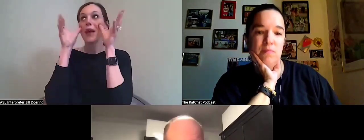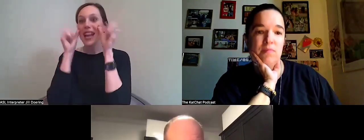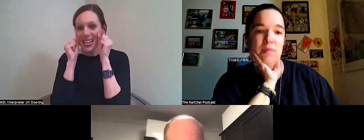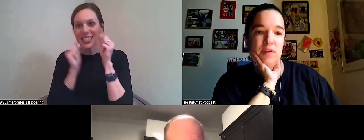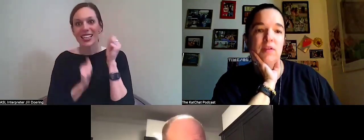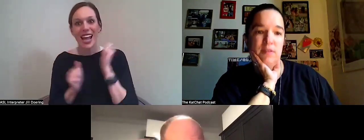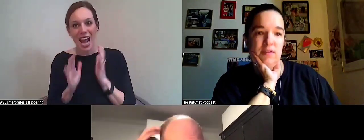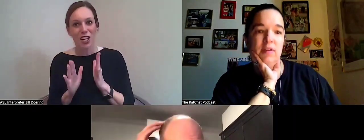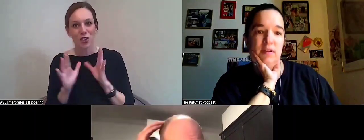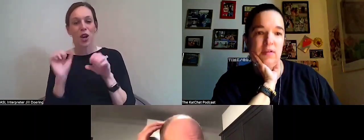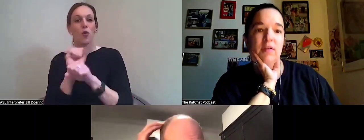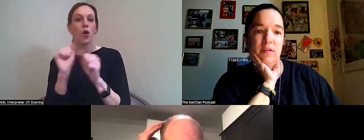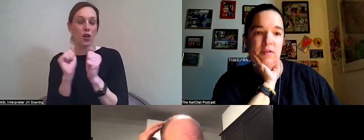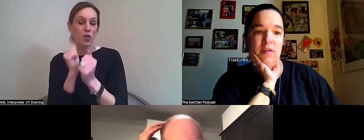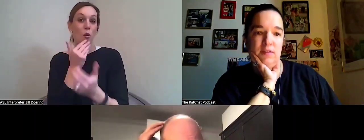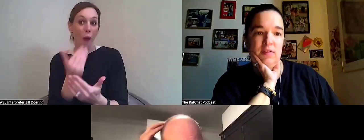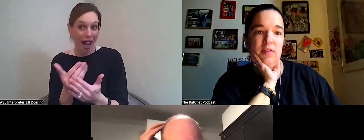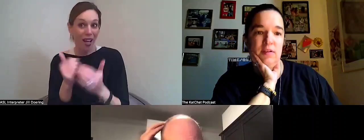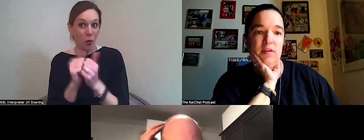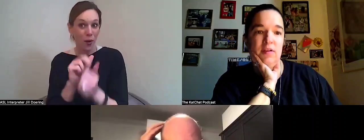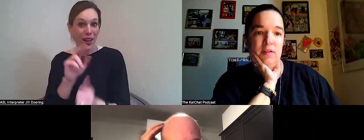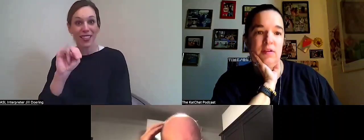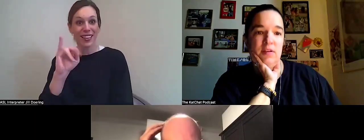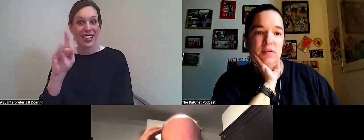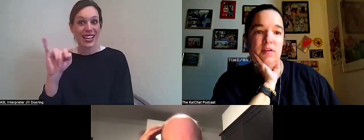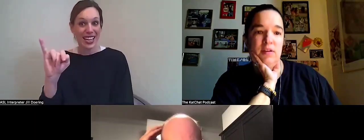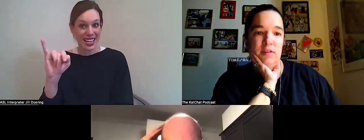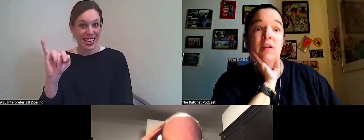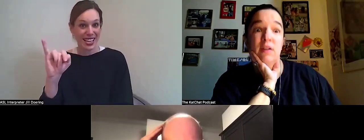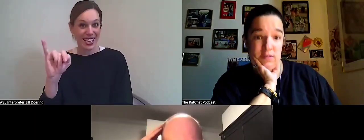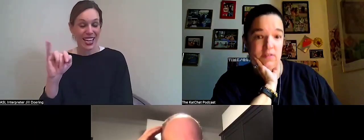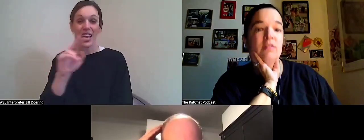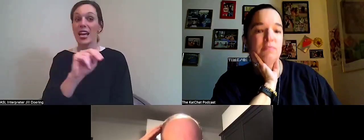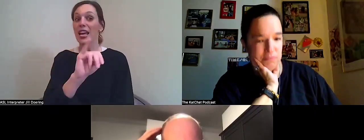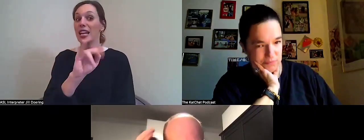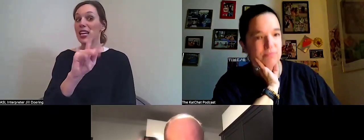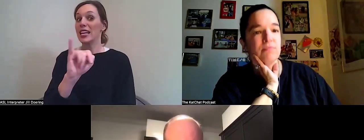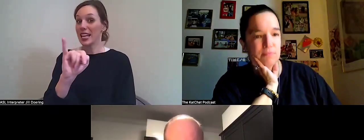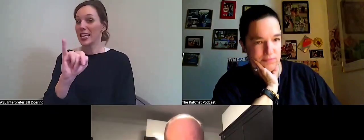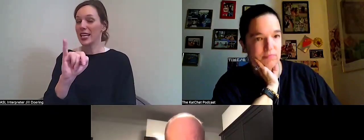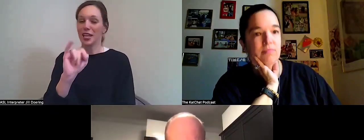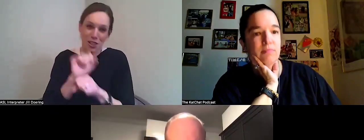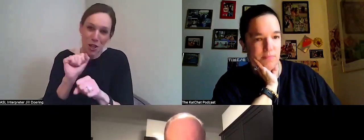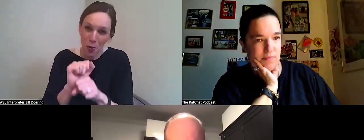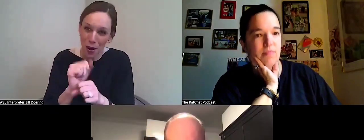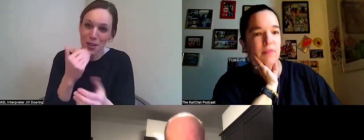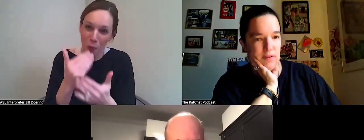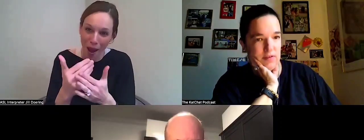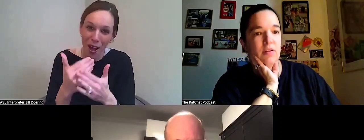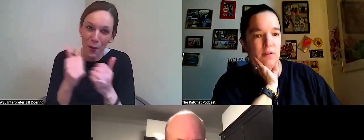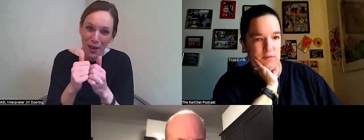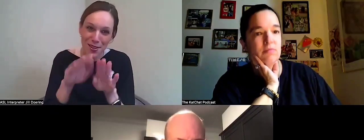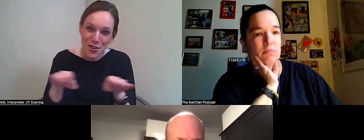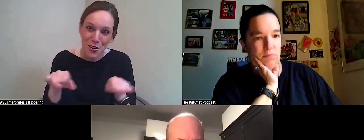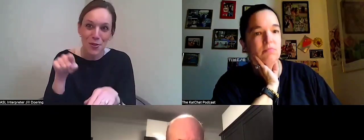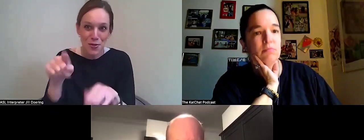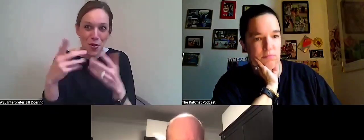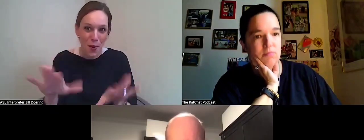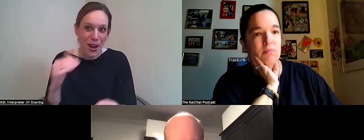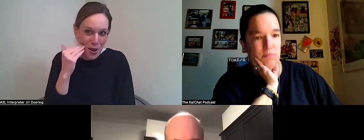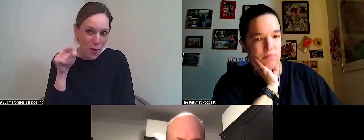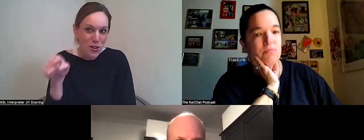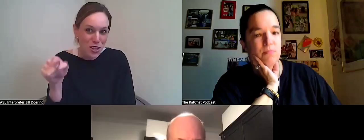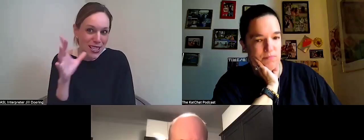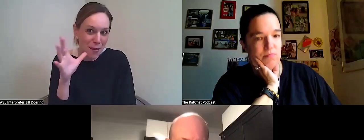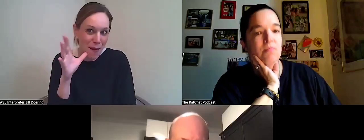with Nikki. So Nikki works extremely well with children. As you know, she's a mom, and she brings that